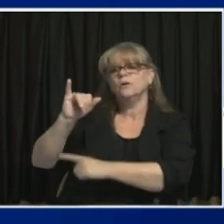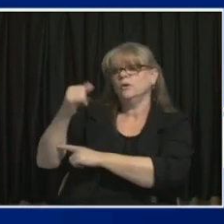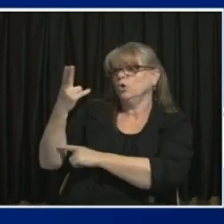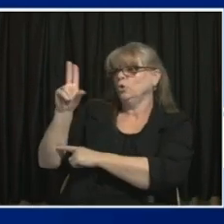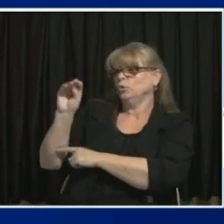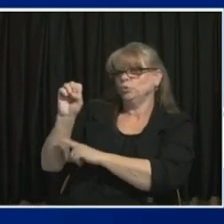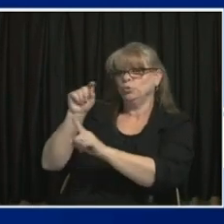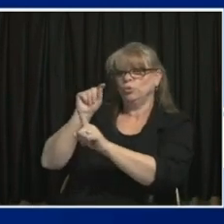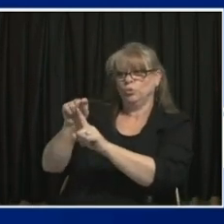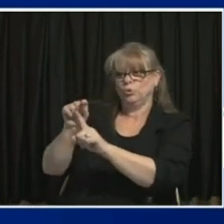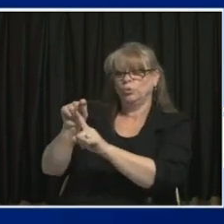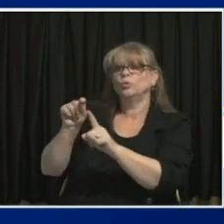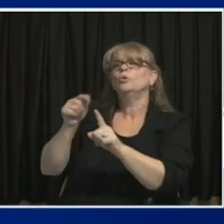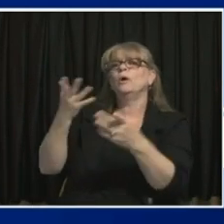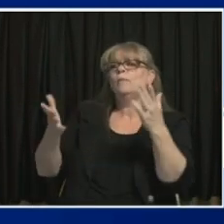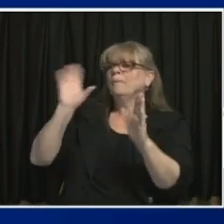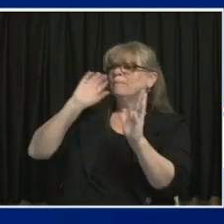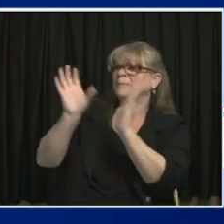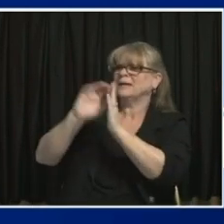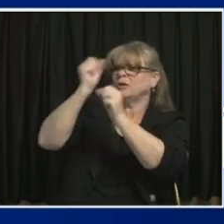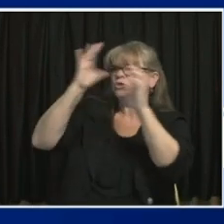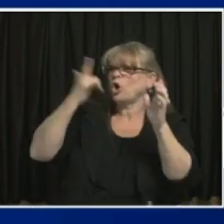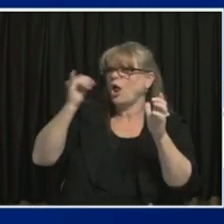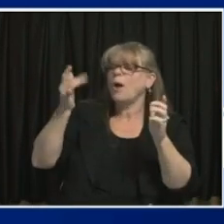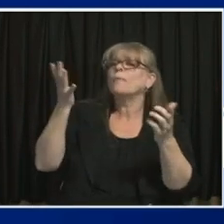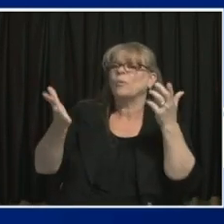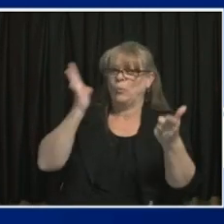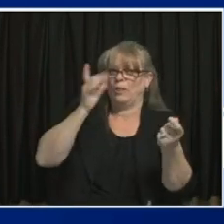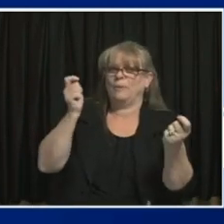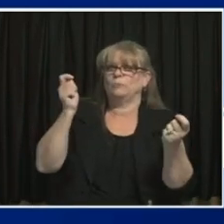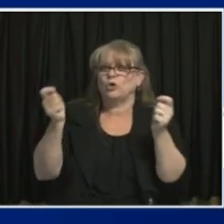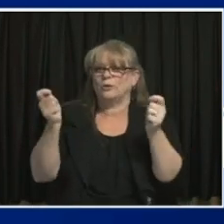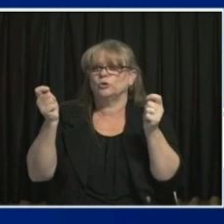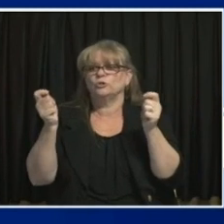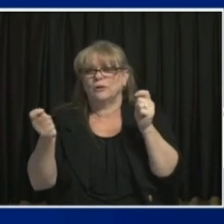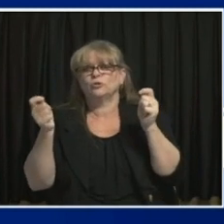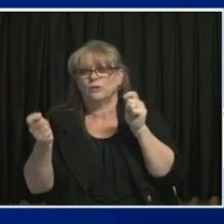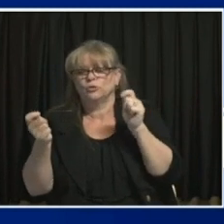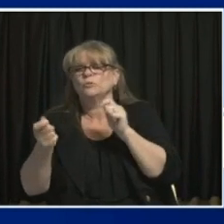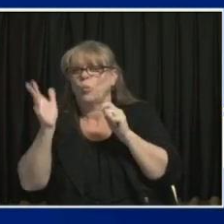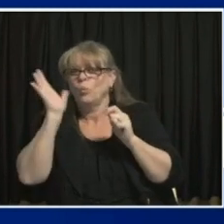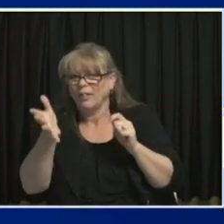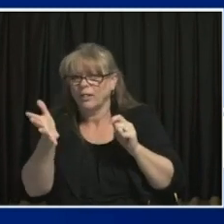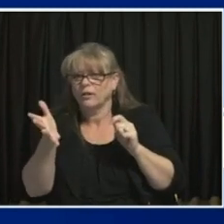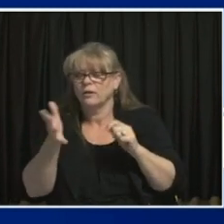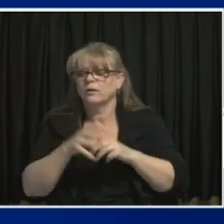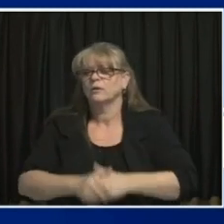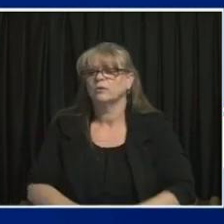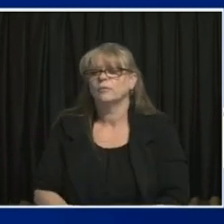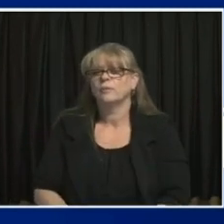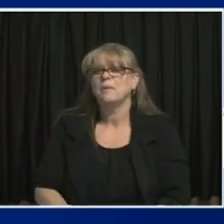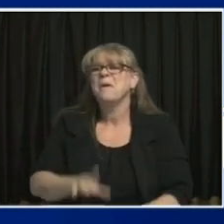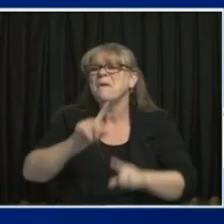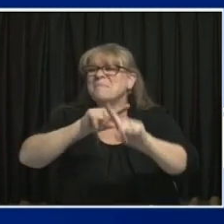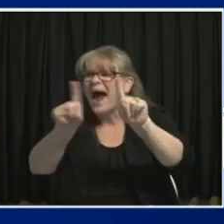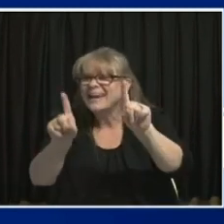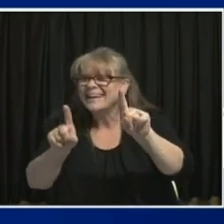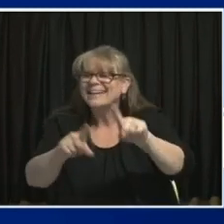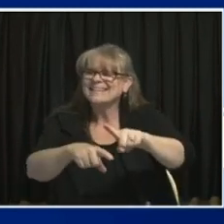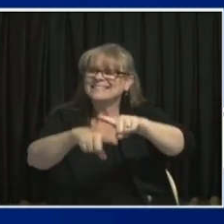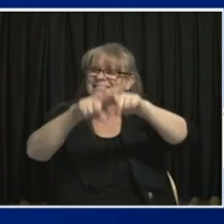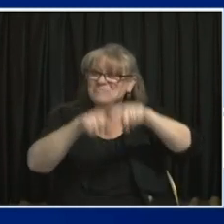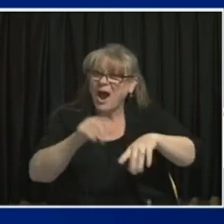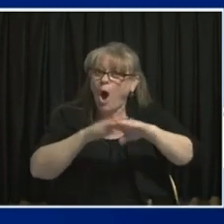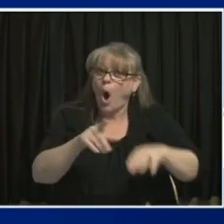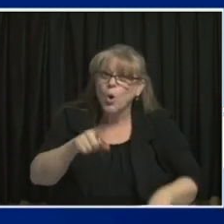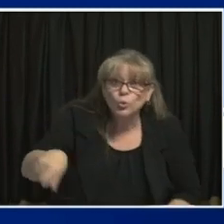late May, and then what might be phased in during June as well. And it really all depends on how well you are staying at home, except when you need to go